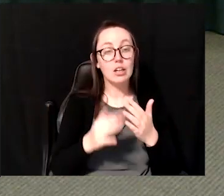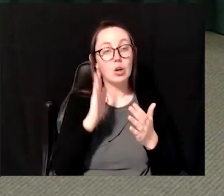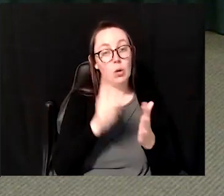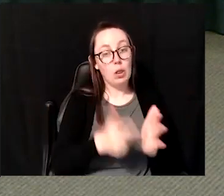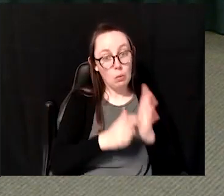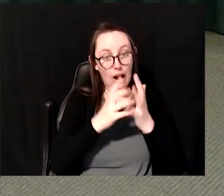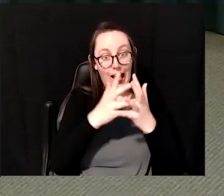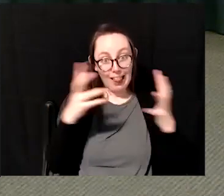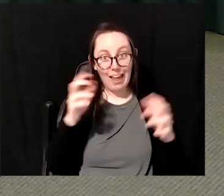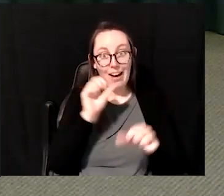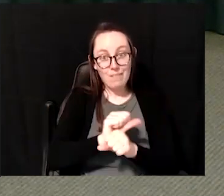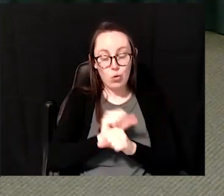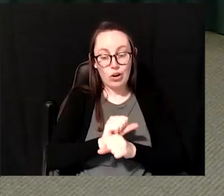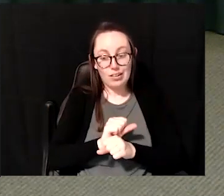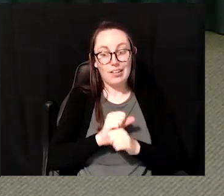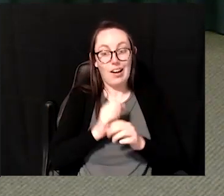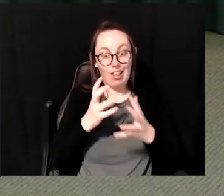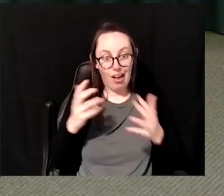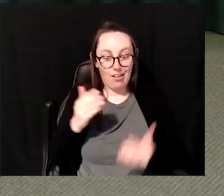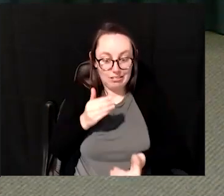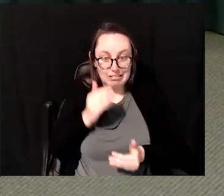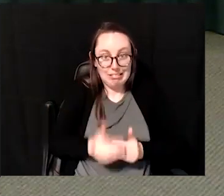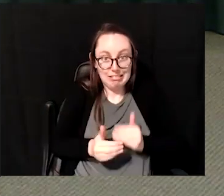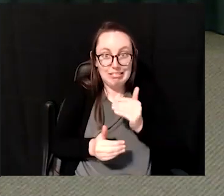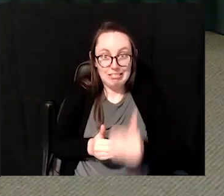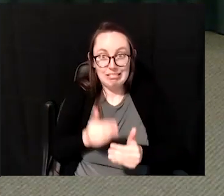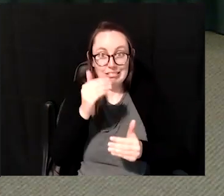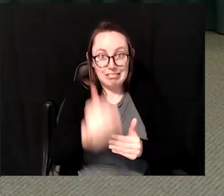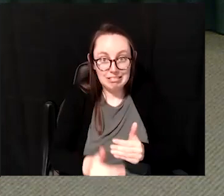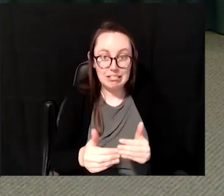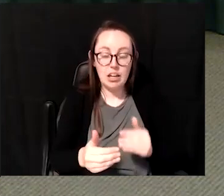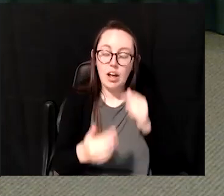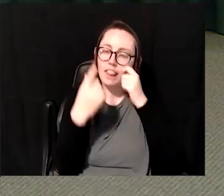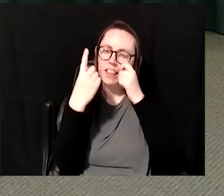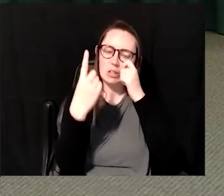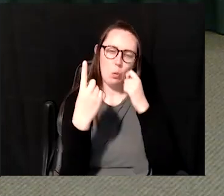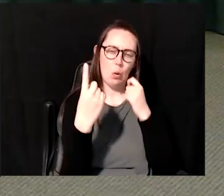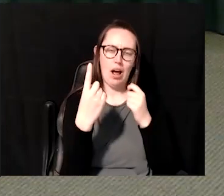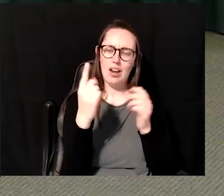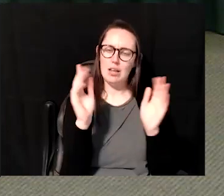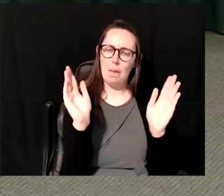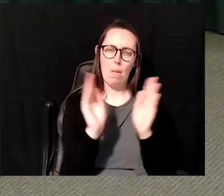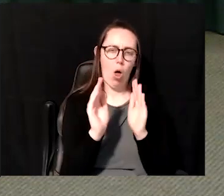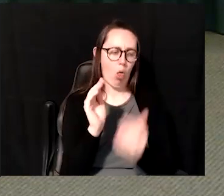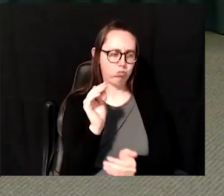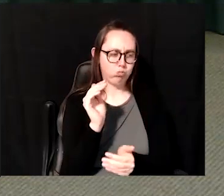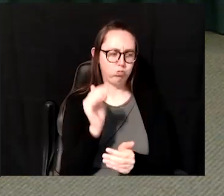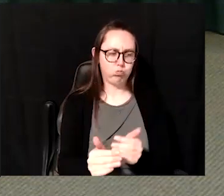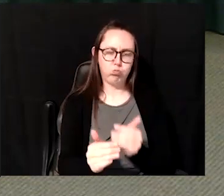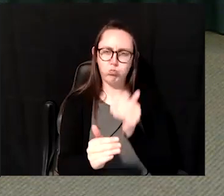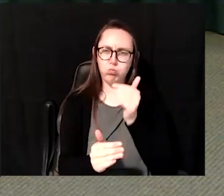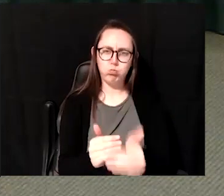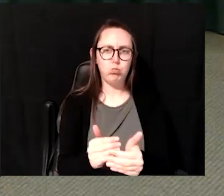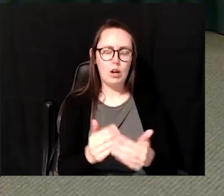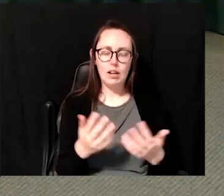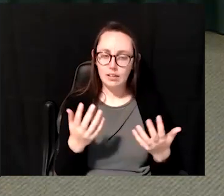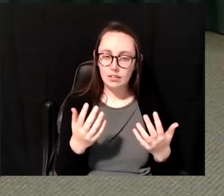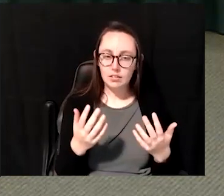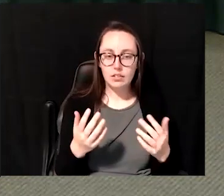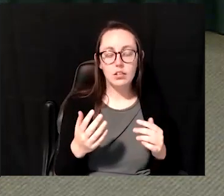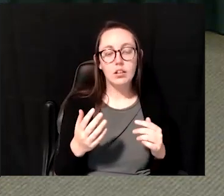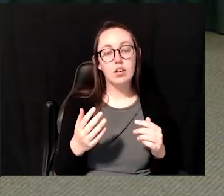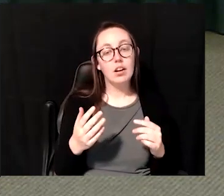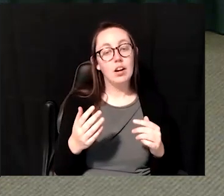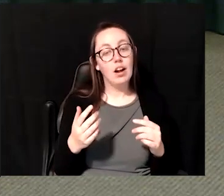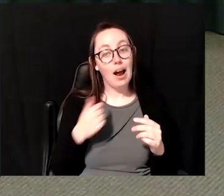so this is one small step and this is the foundational step uh towards seeing if we can make this a reality I am very